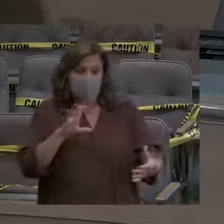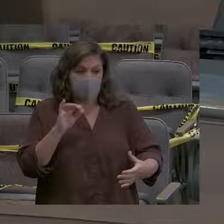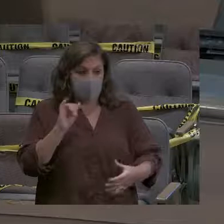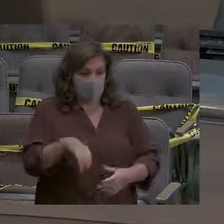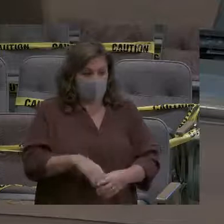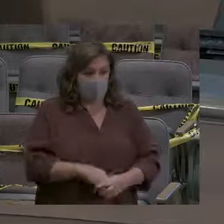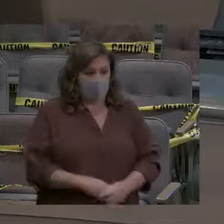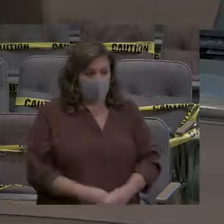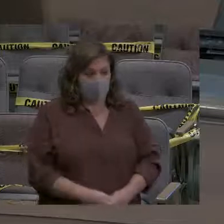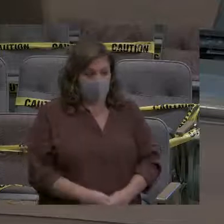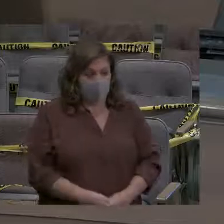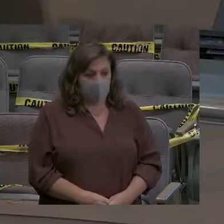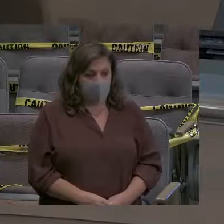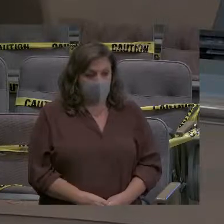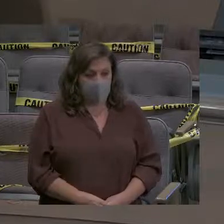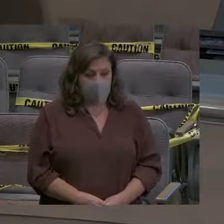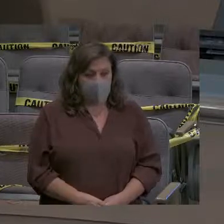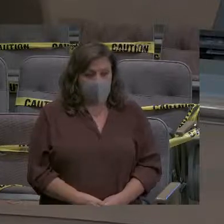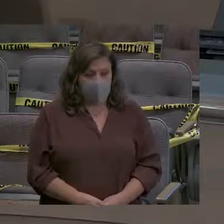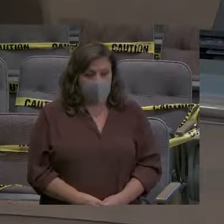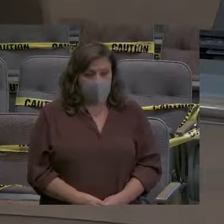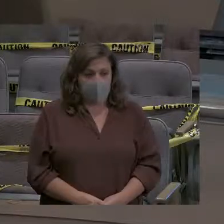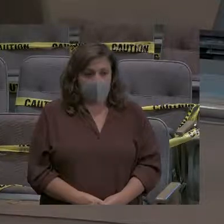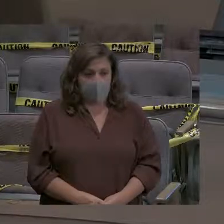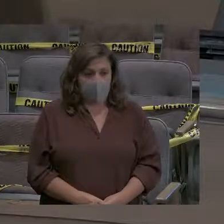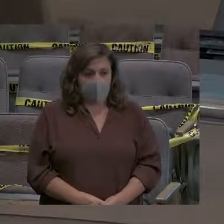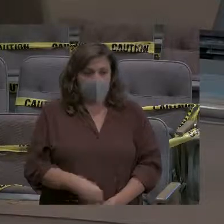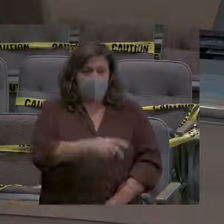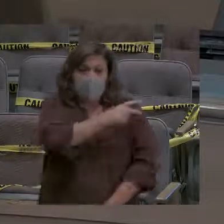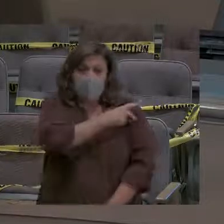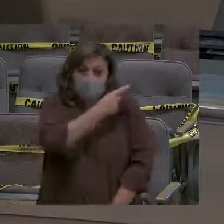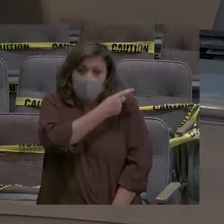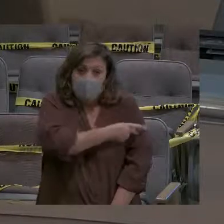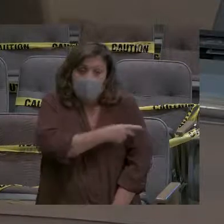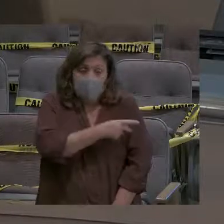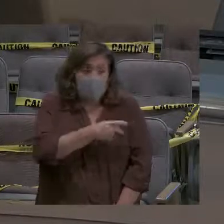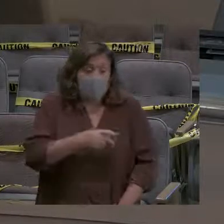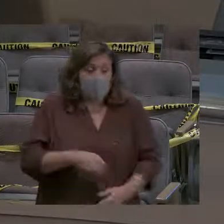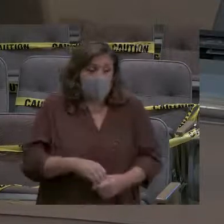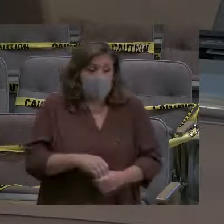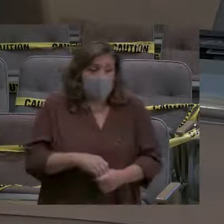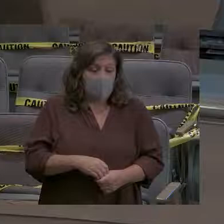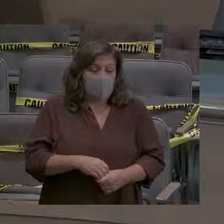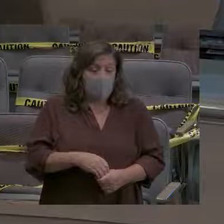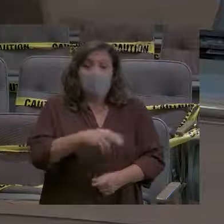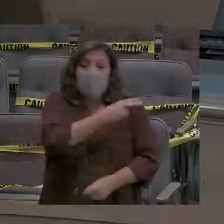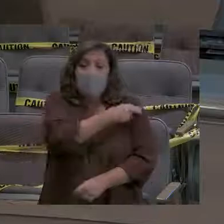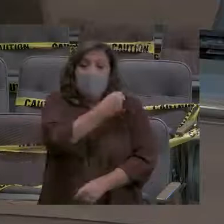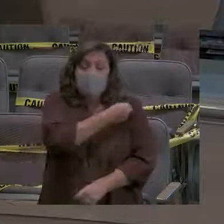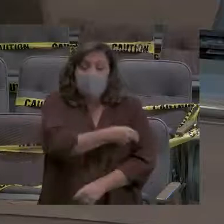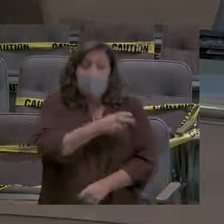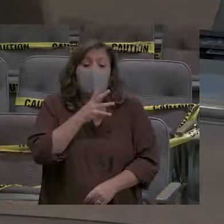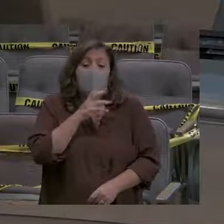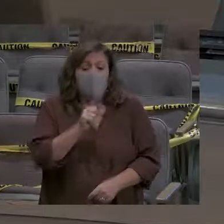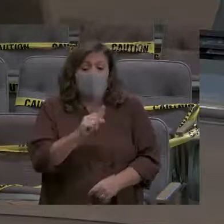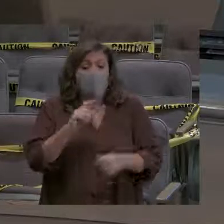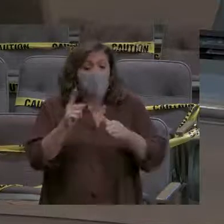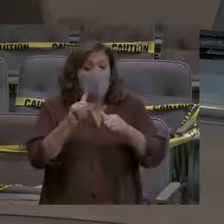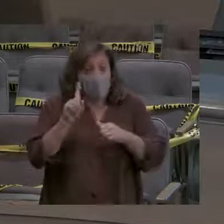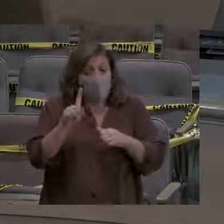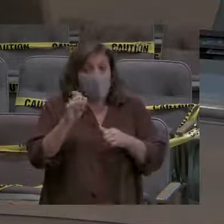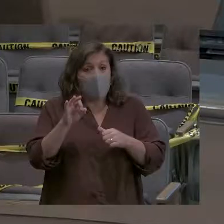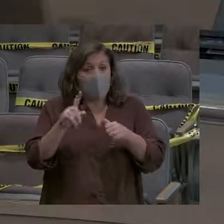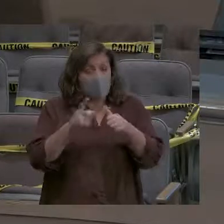tell you this. Phoebe Putney was one of the first hospitals in Georgia, if not the first,